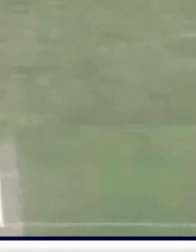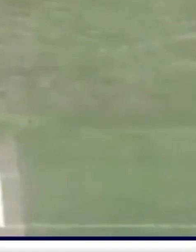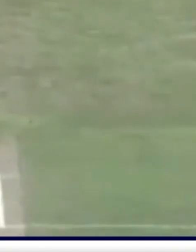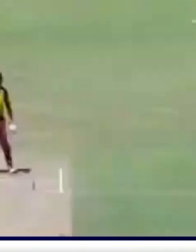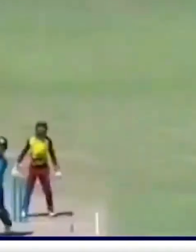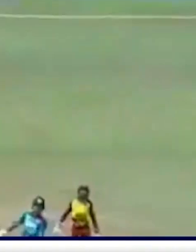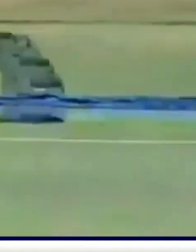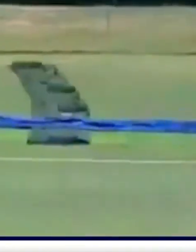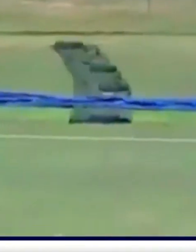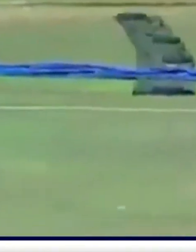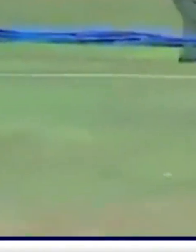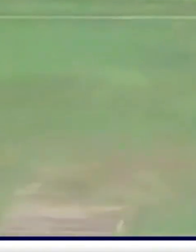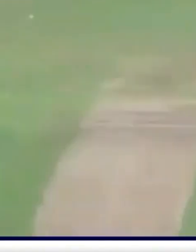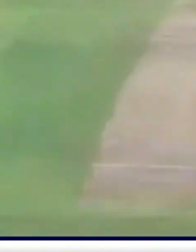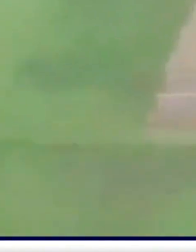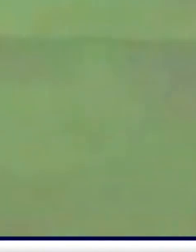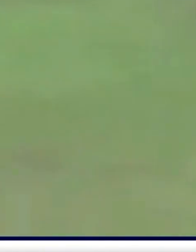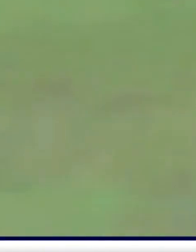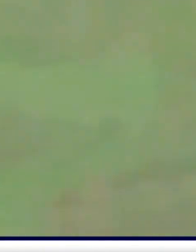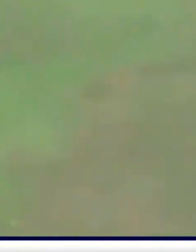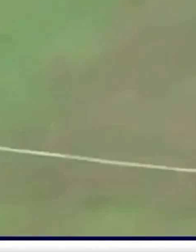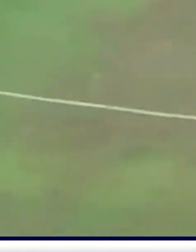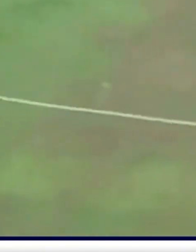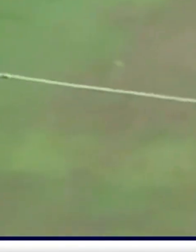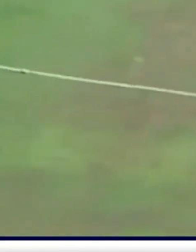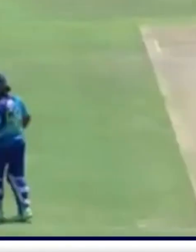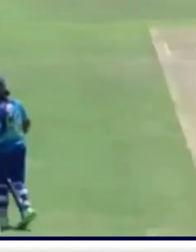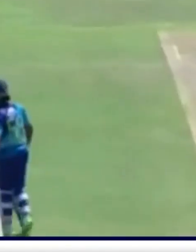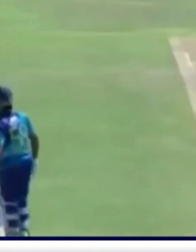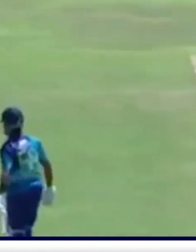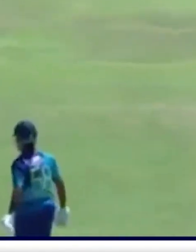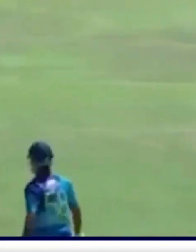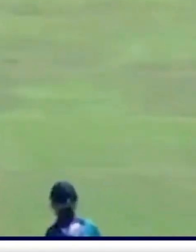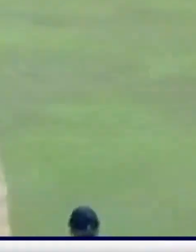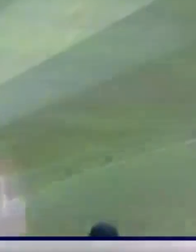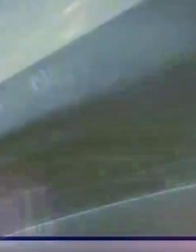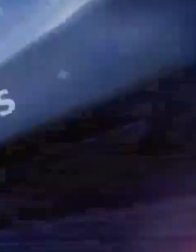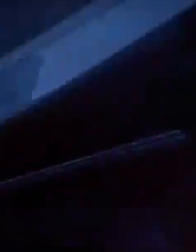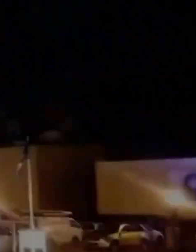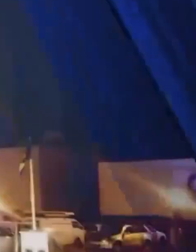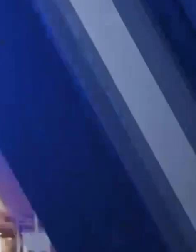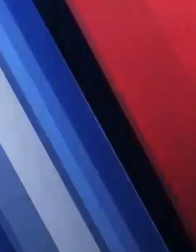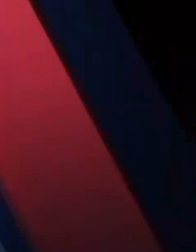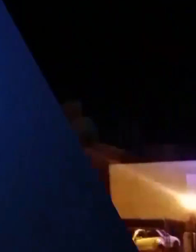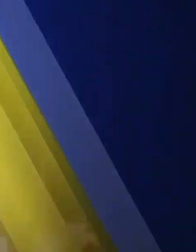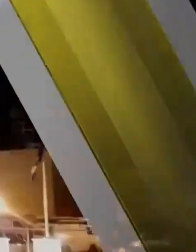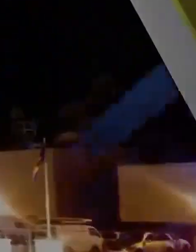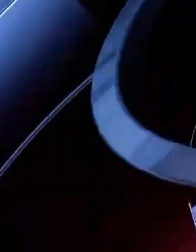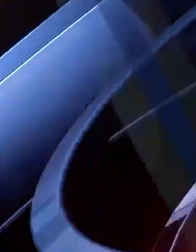Windies take the T20 International Women's Series against Sri Lanka.